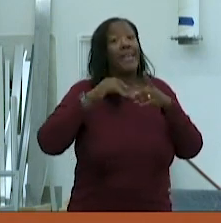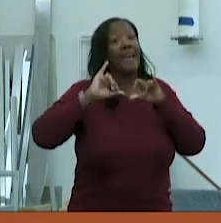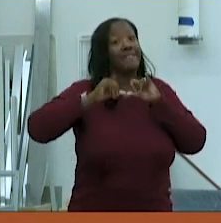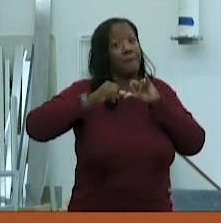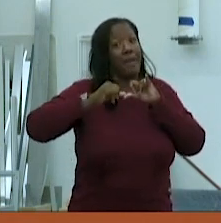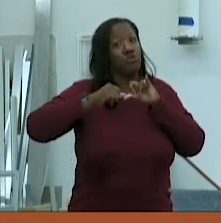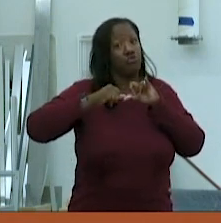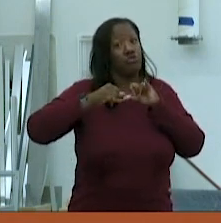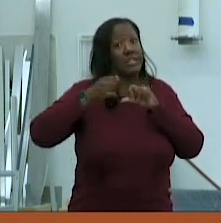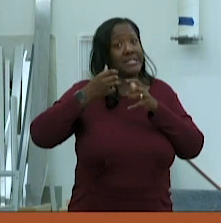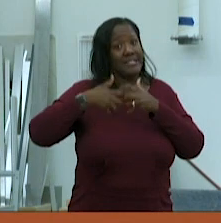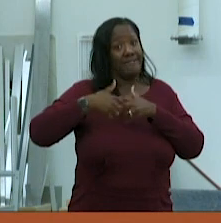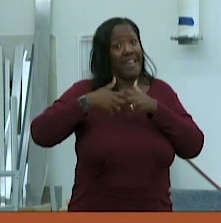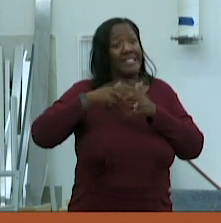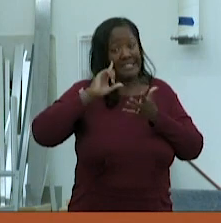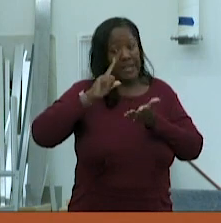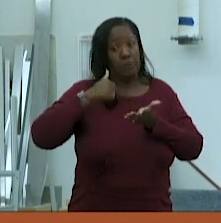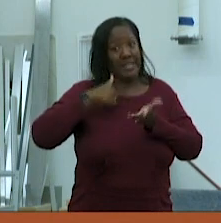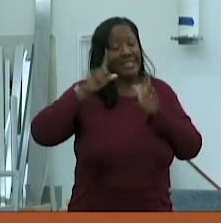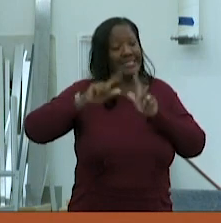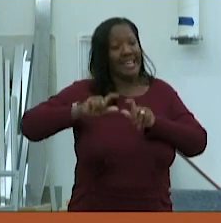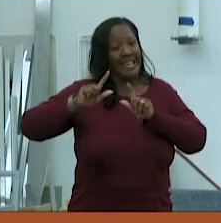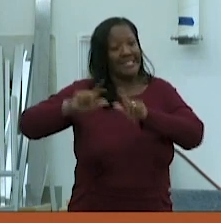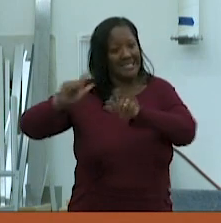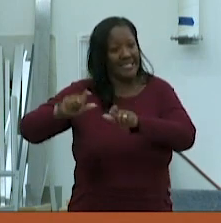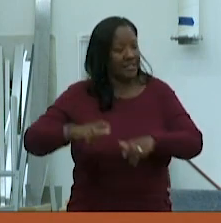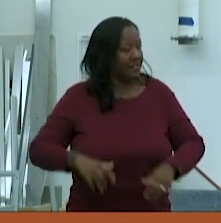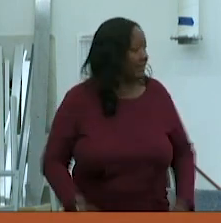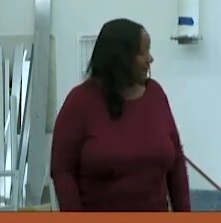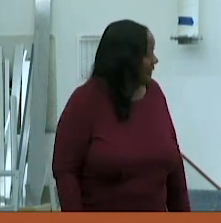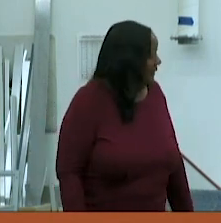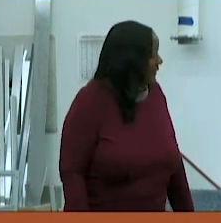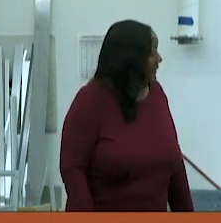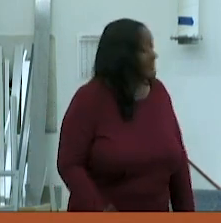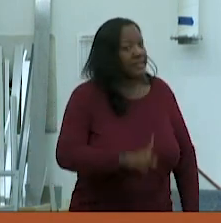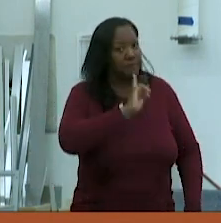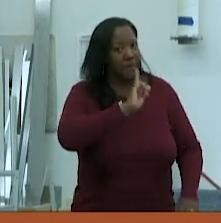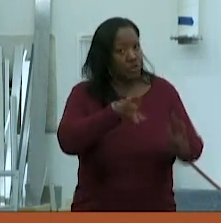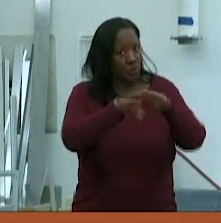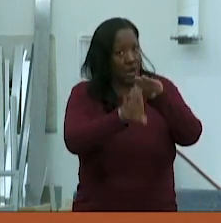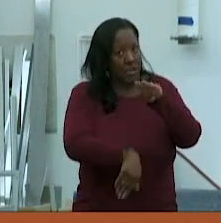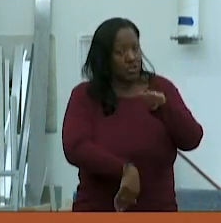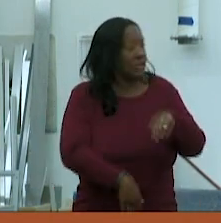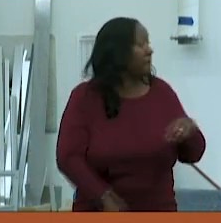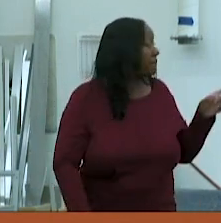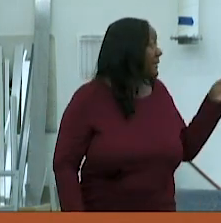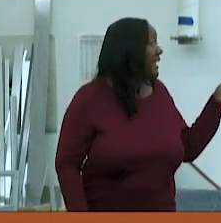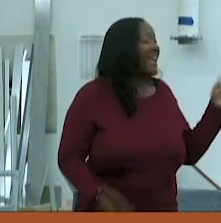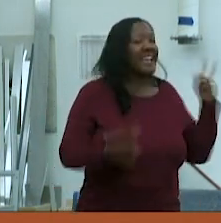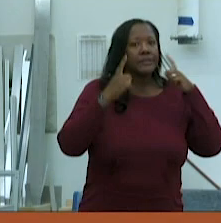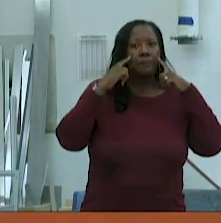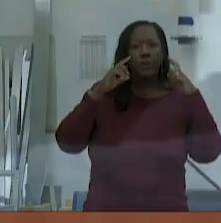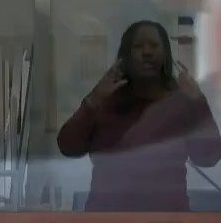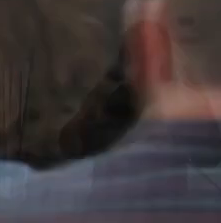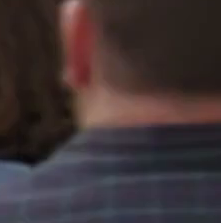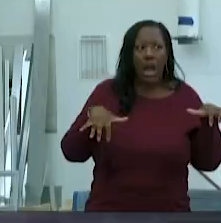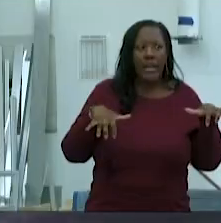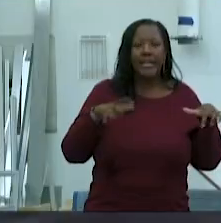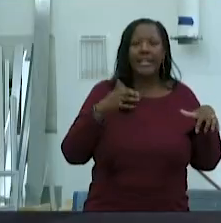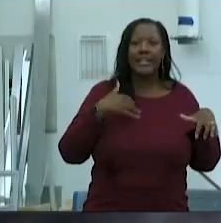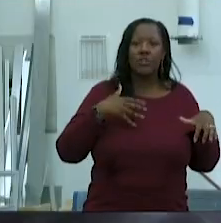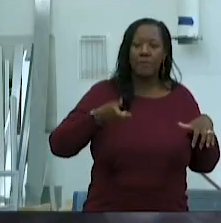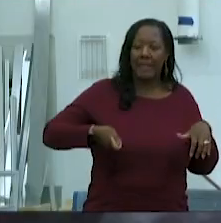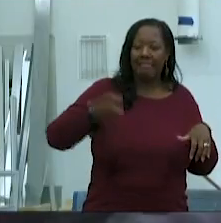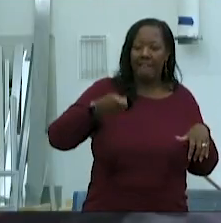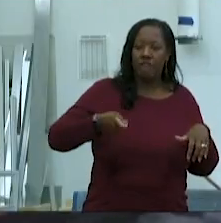to test that with, so that we know we're under that guideline. It's pretty shocking, like how easily you can make a lever, and then it